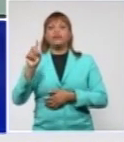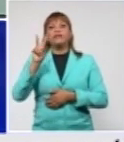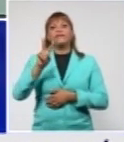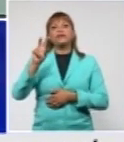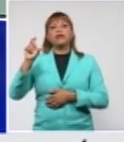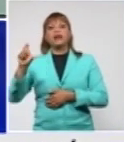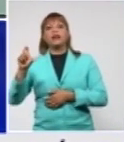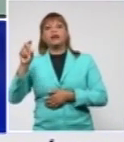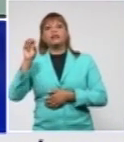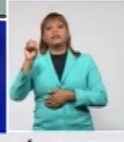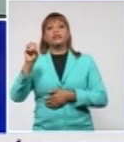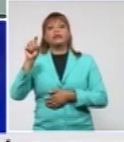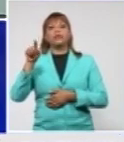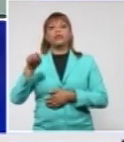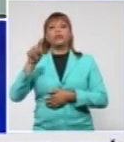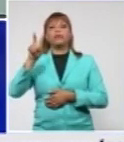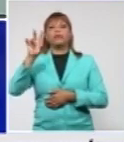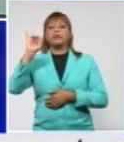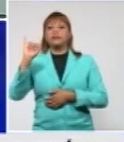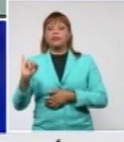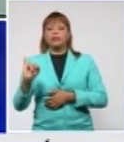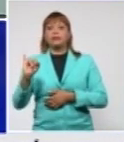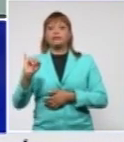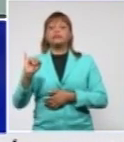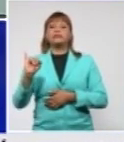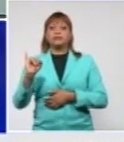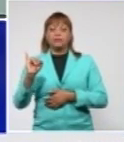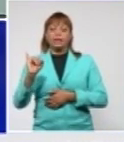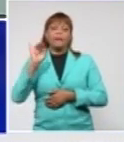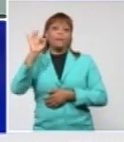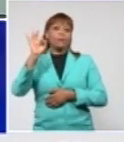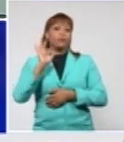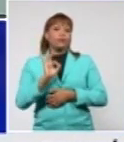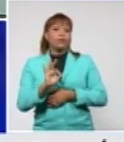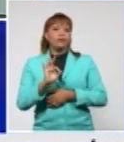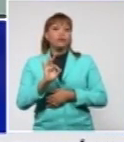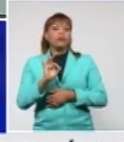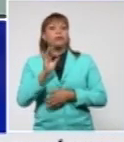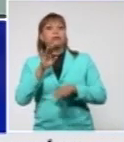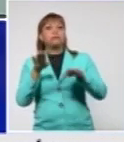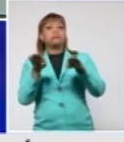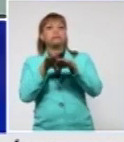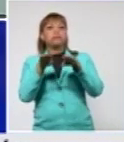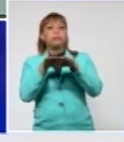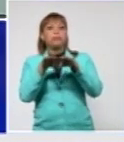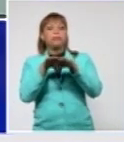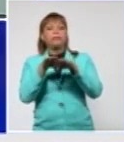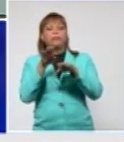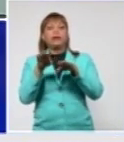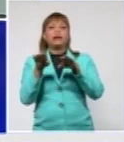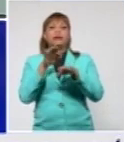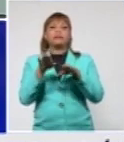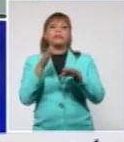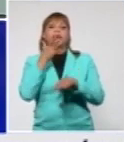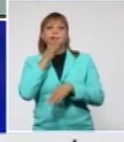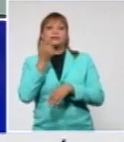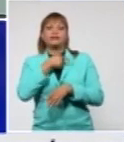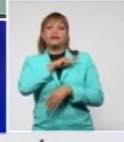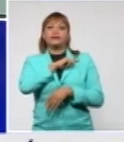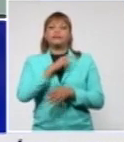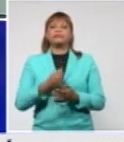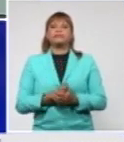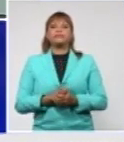Youth Special Municipality for the last 15 days or more. Cuba's rate therefore stands